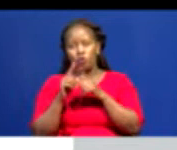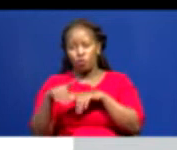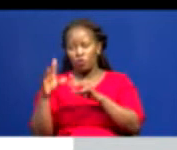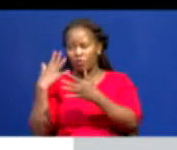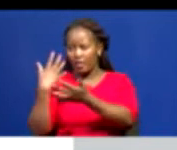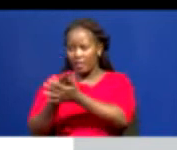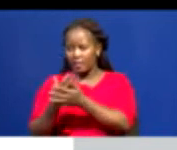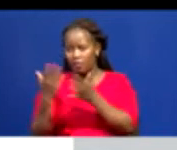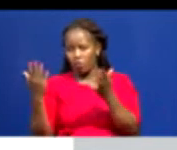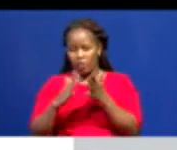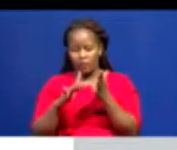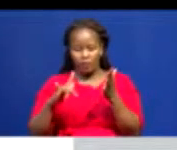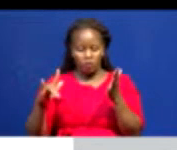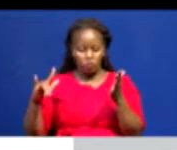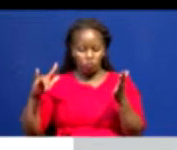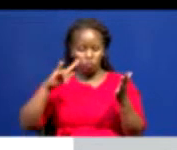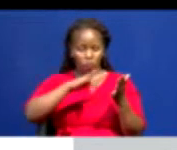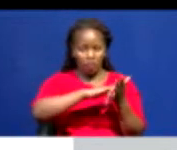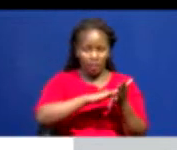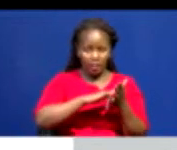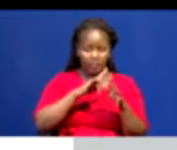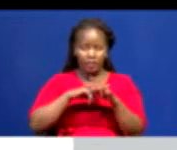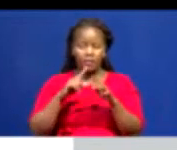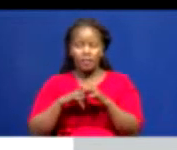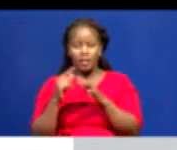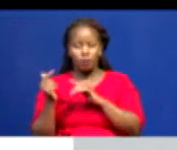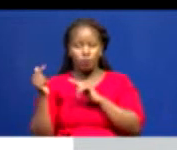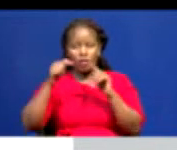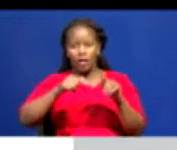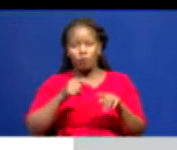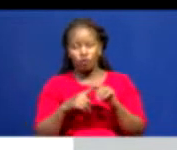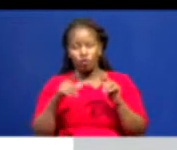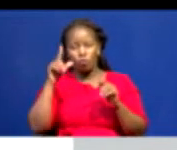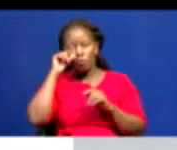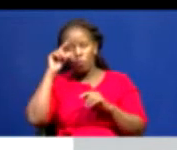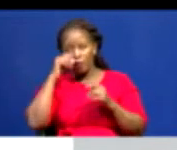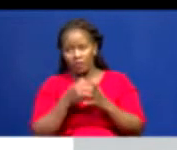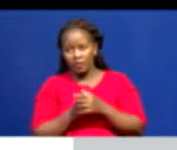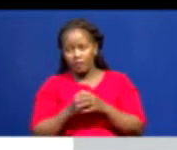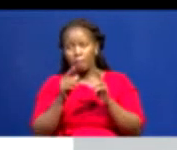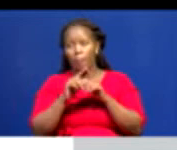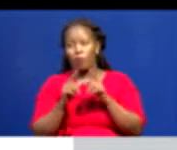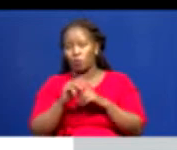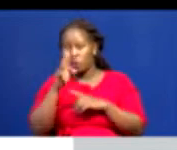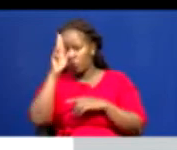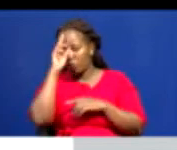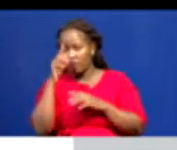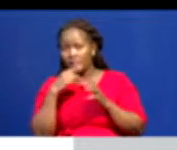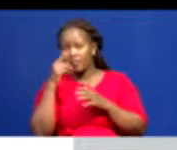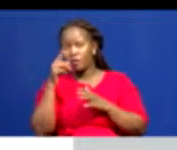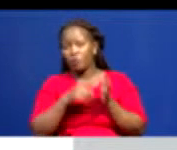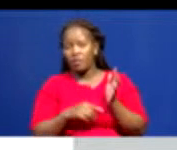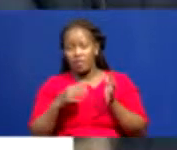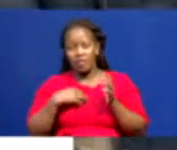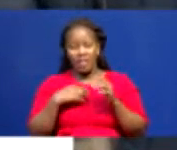Kenyatta International Airport on arrival from Mombasa. Police are also said to have raided the house of Raila Odinga's